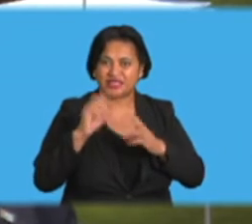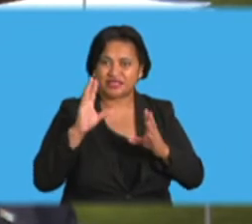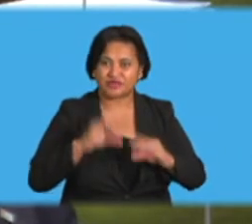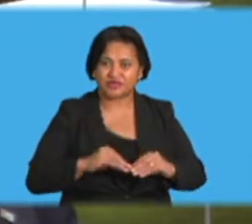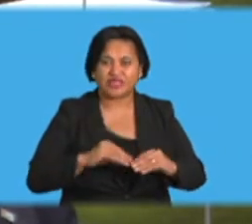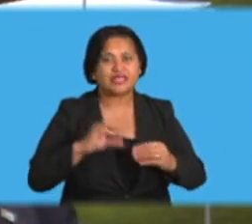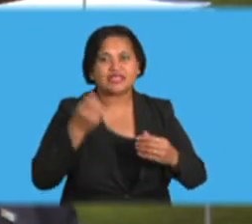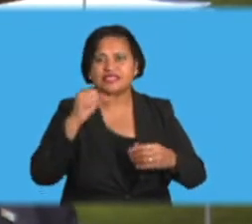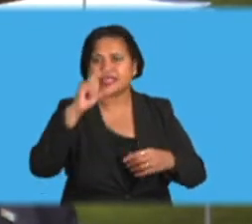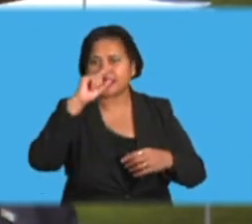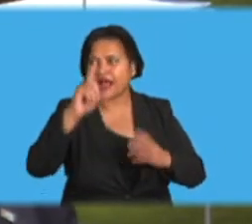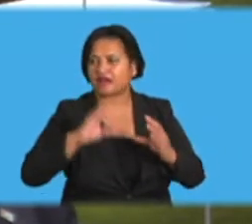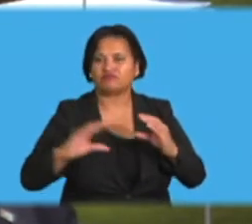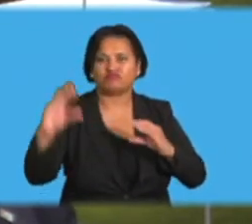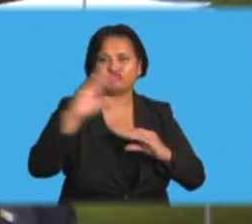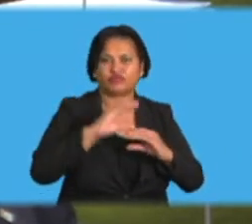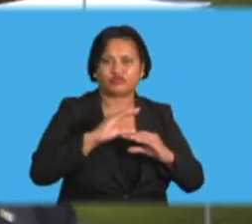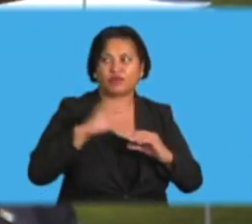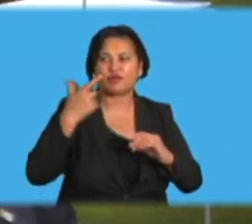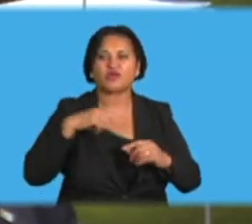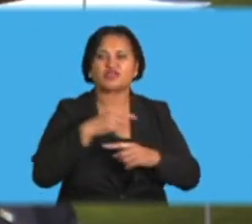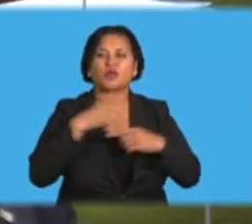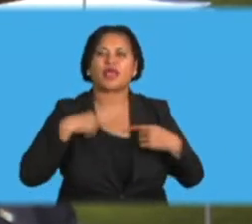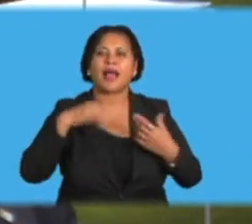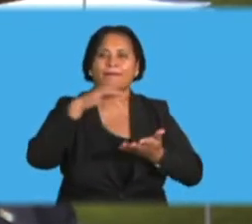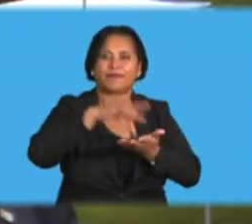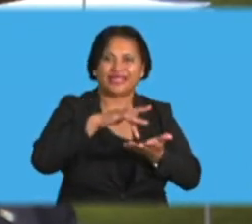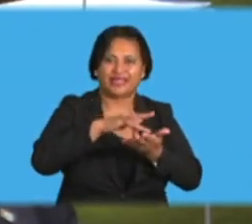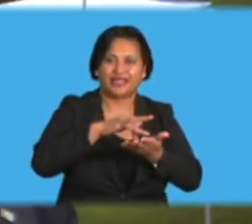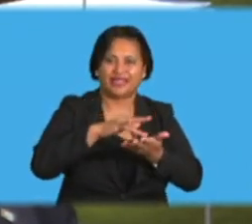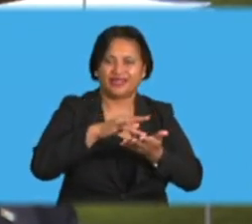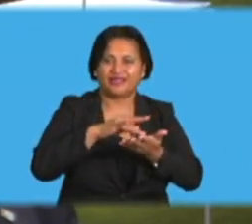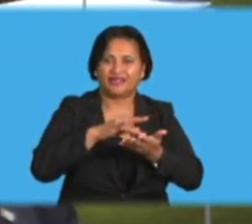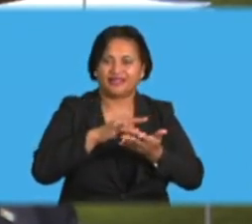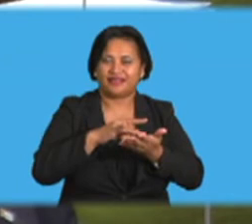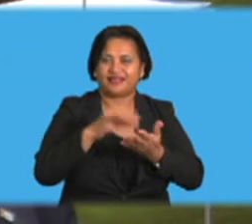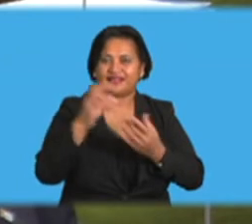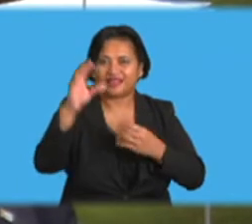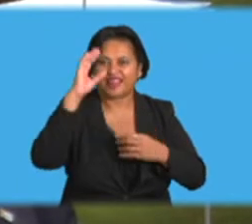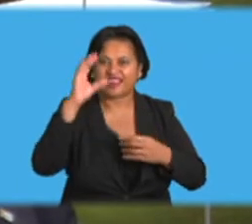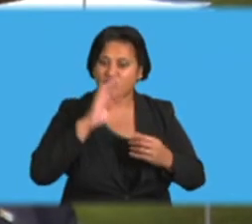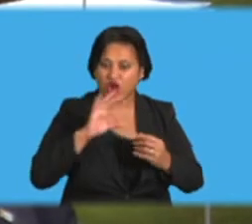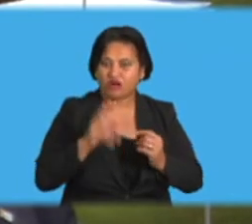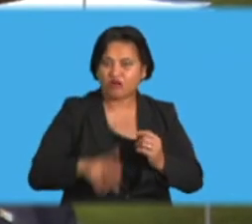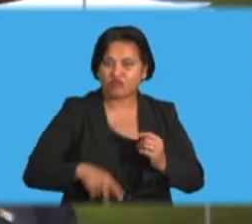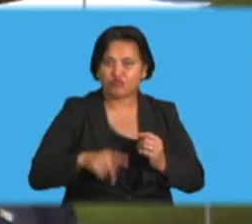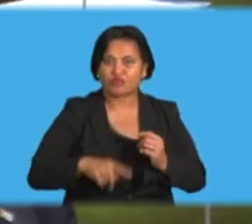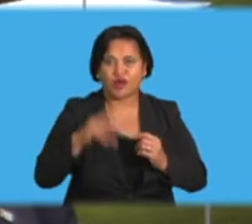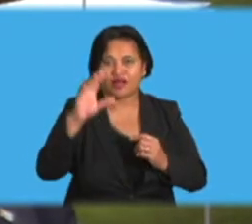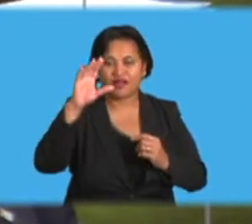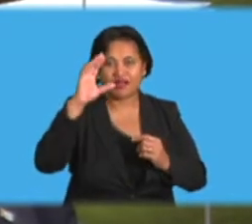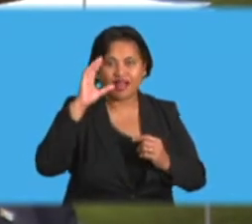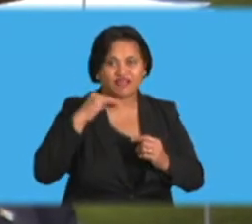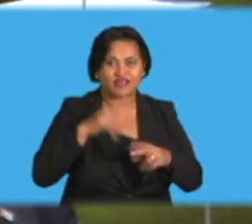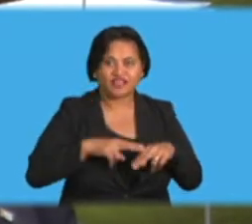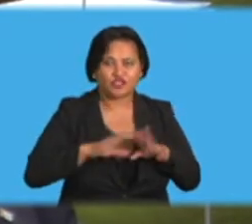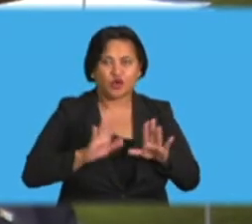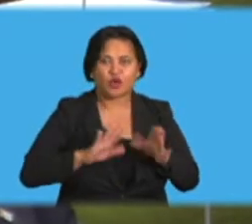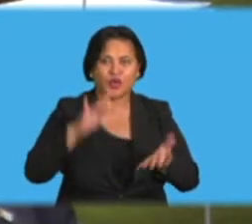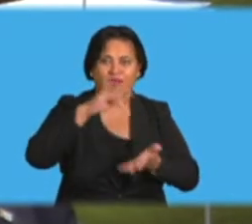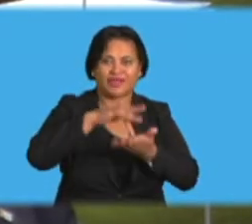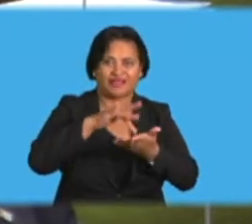funding because we're deemed to be a middle-income country. What we've been pushing for the past 2 or 3 years, and it appears to be getting some traction now, is